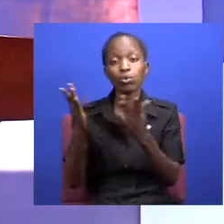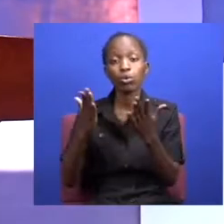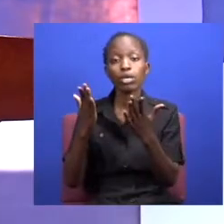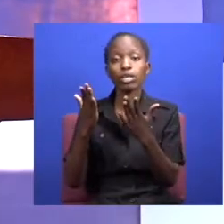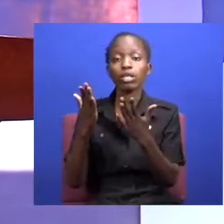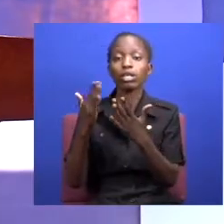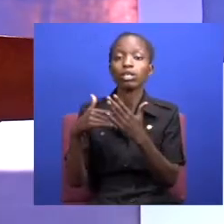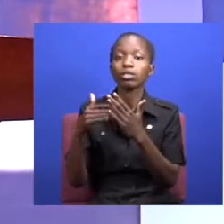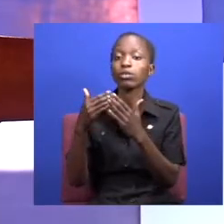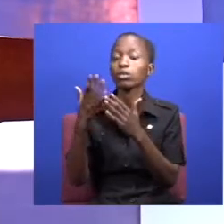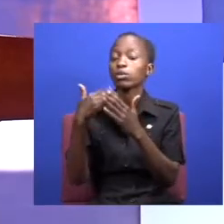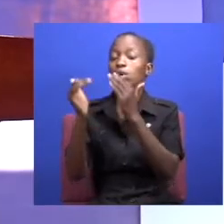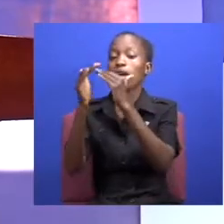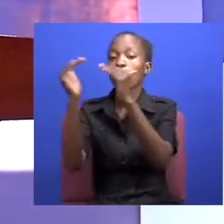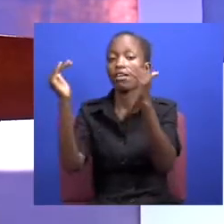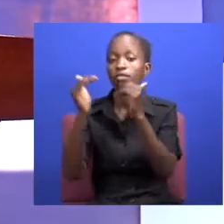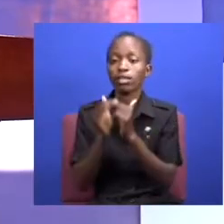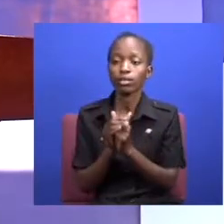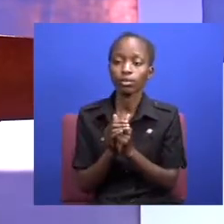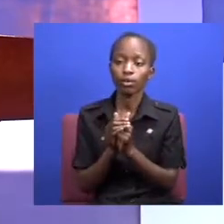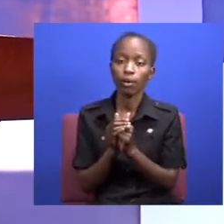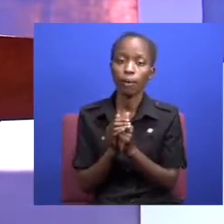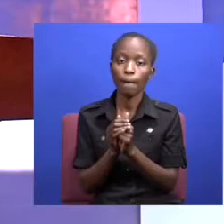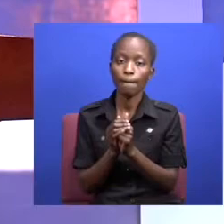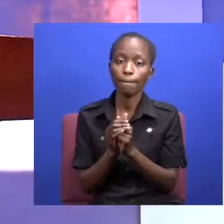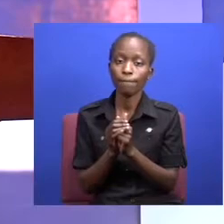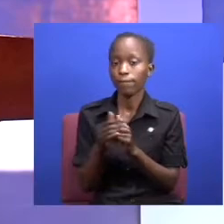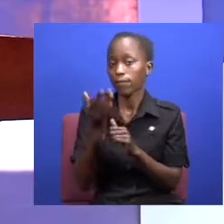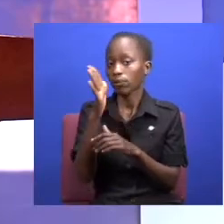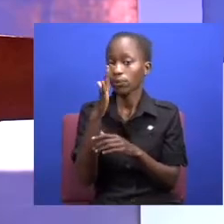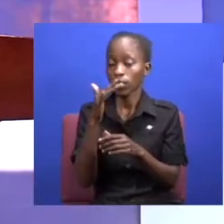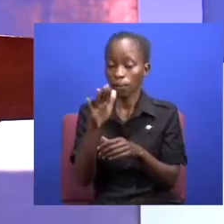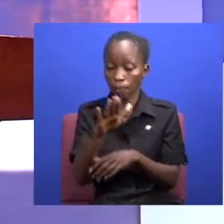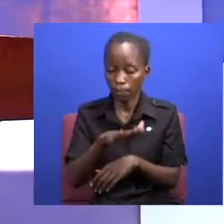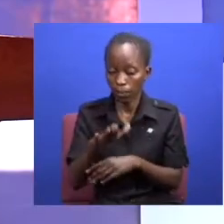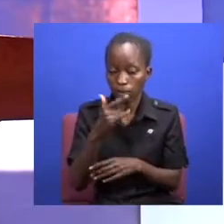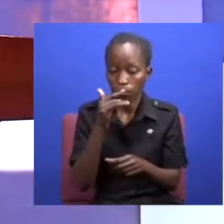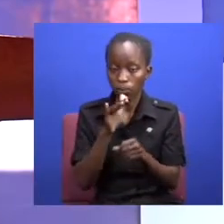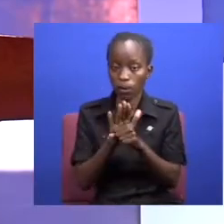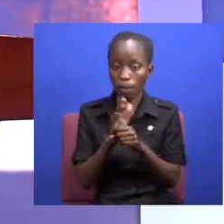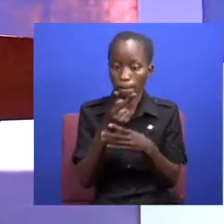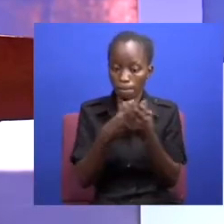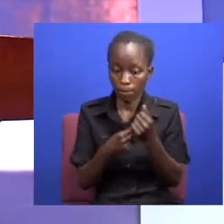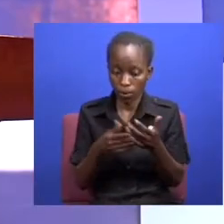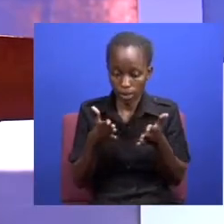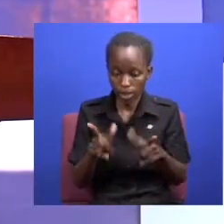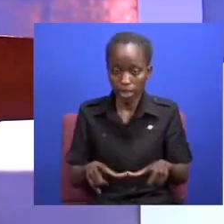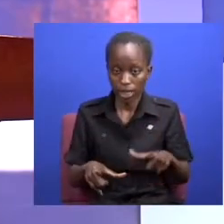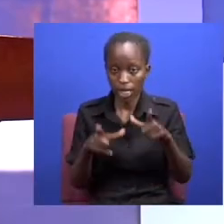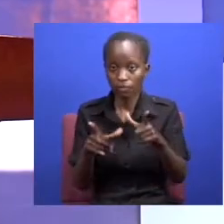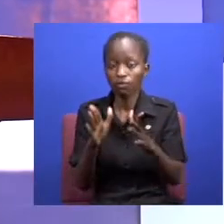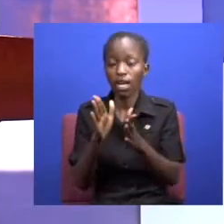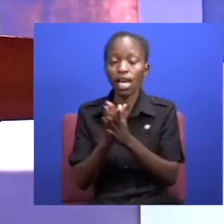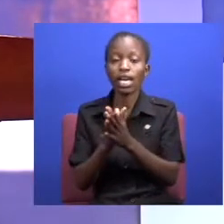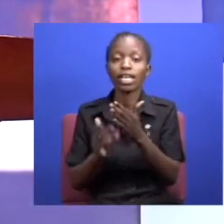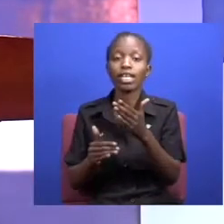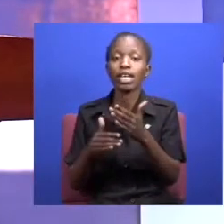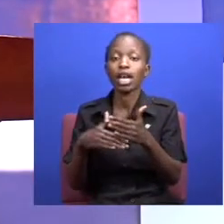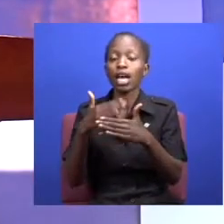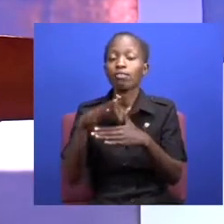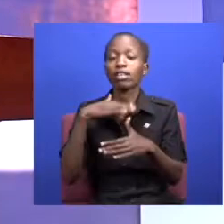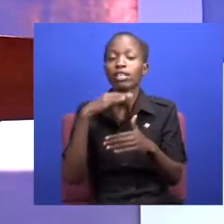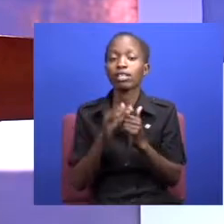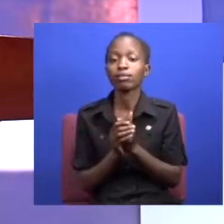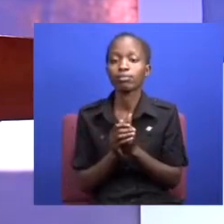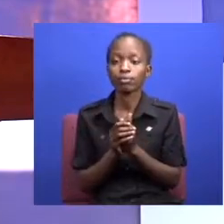God's place of promise, both in this life and in the life to come. So that the daily engagement of